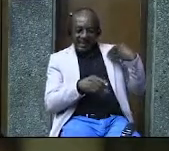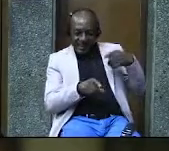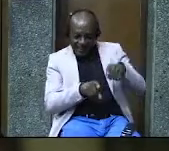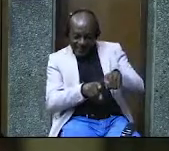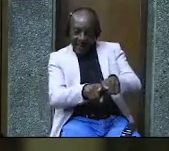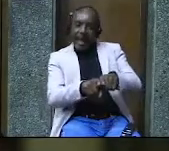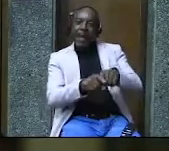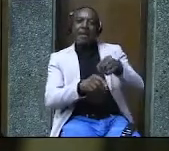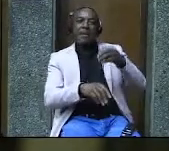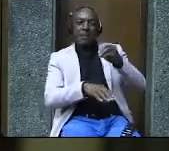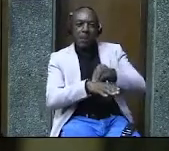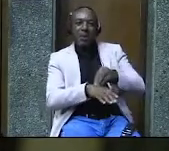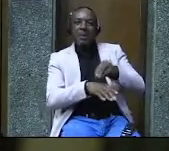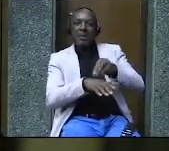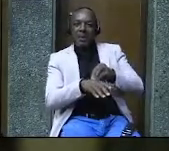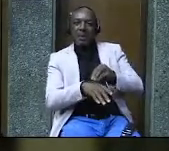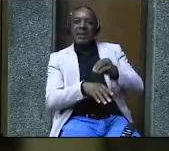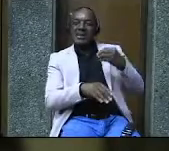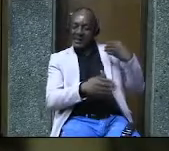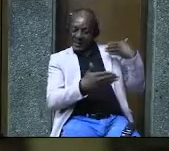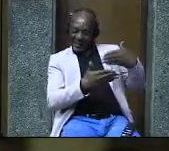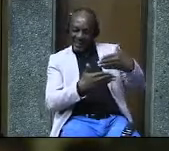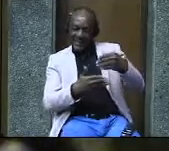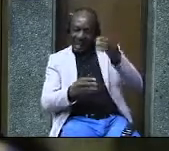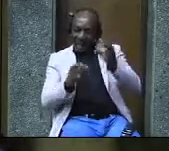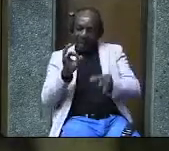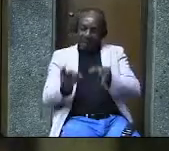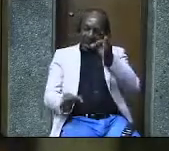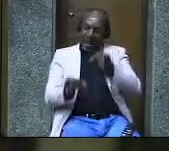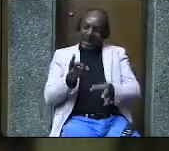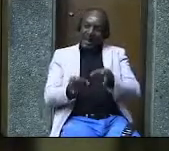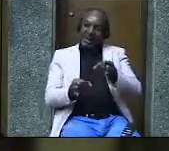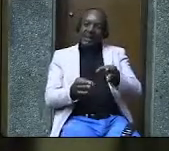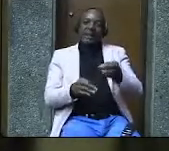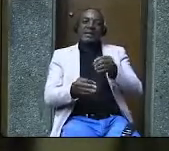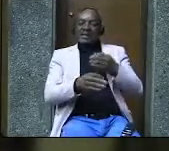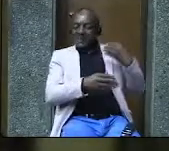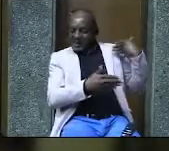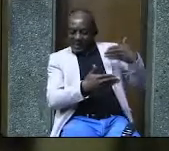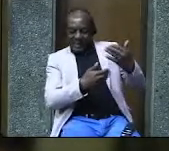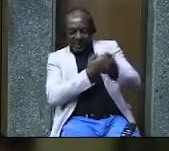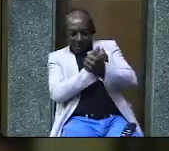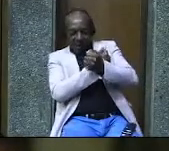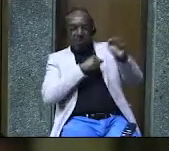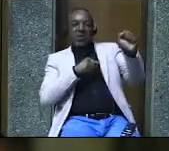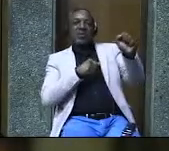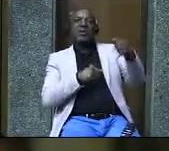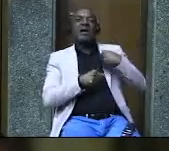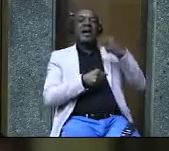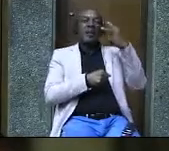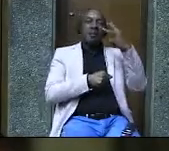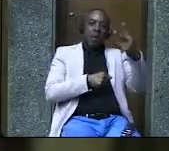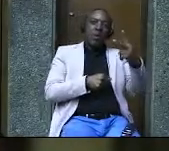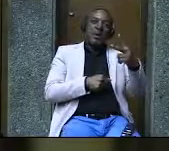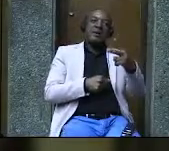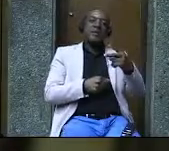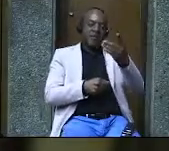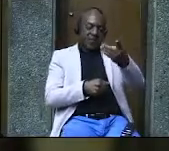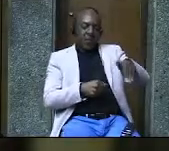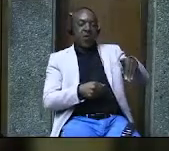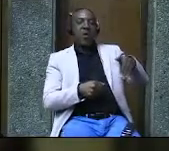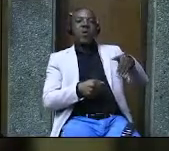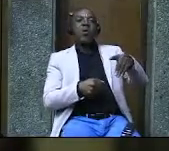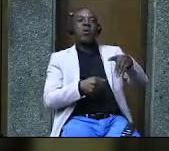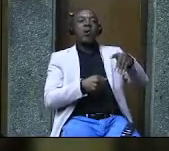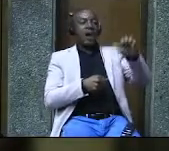apartheid taste ngitestile mina sengitaste enye futhi eyenziwa abantu engibavotele into power